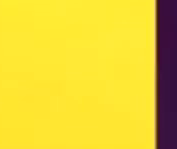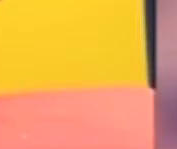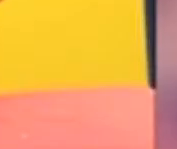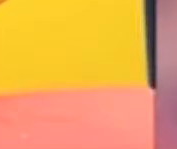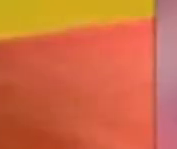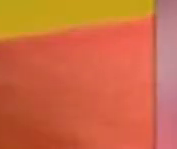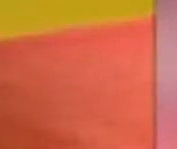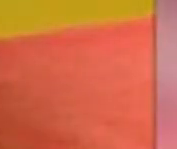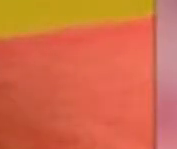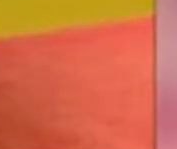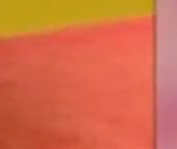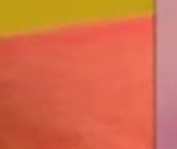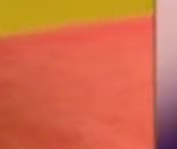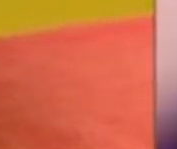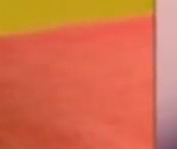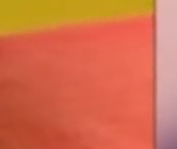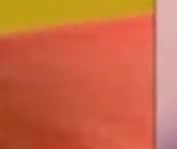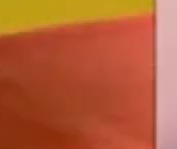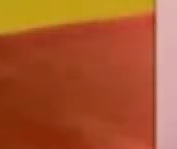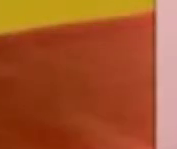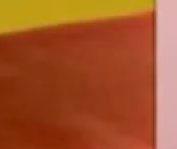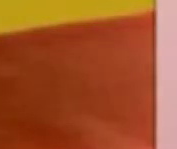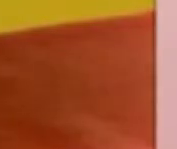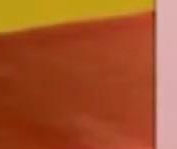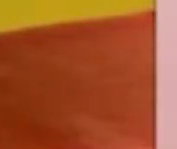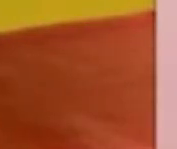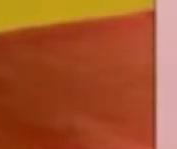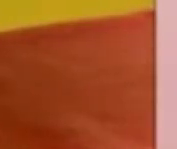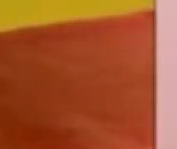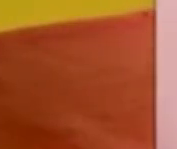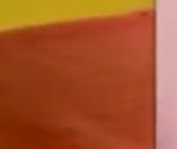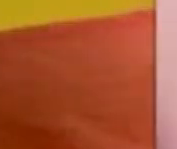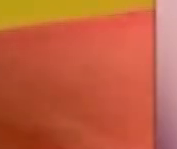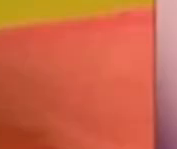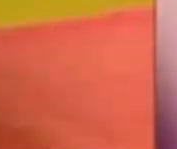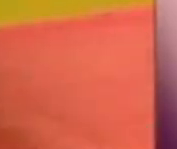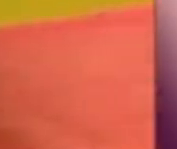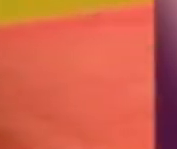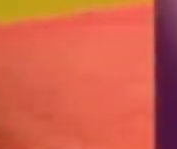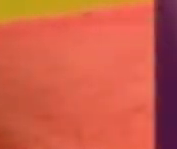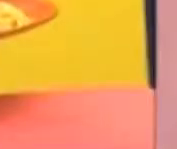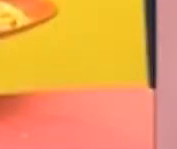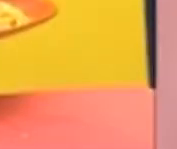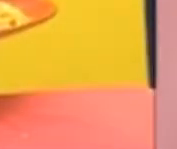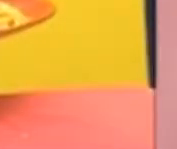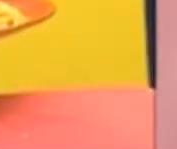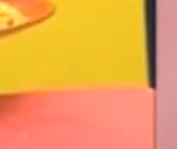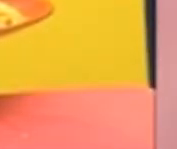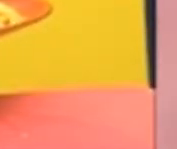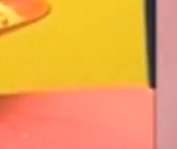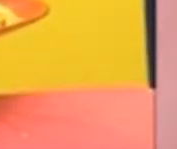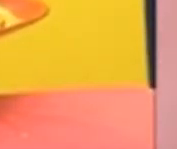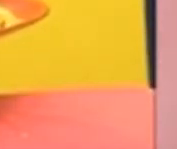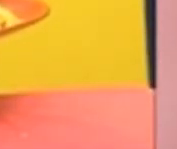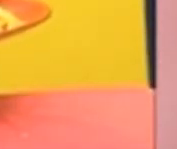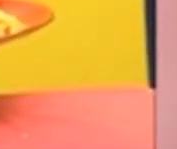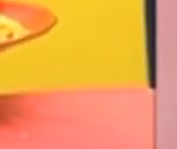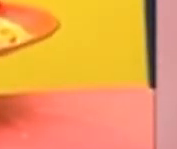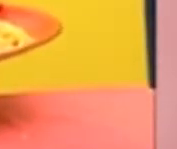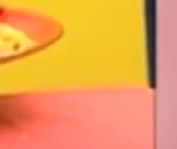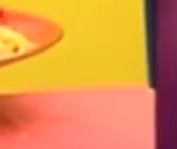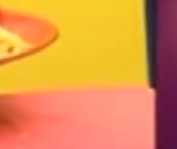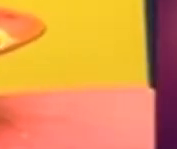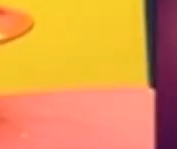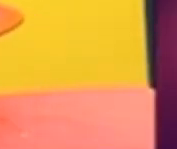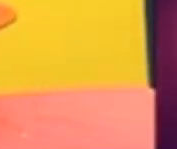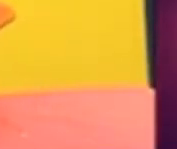today we're going to include vegetables, which should usually be 50% of your plate. You can choose greens of all types, salads,